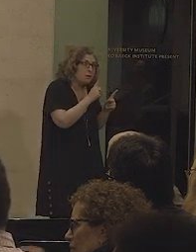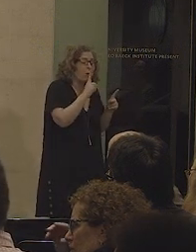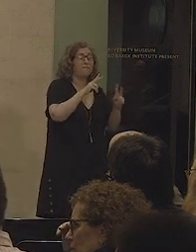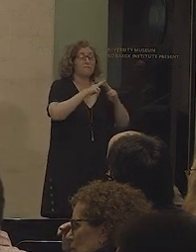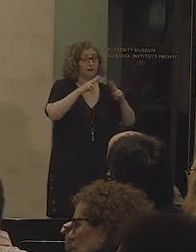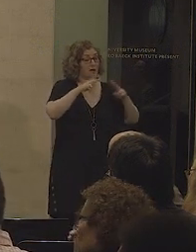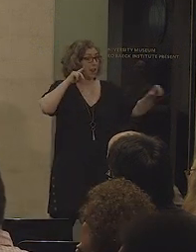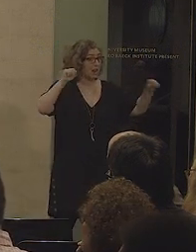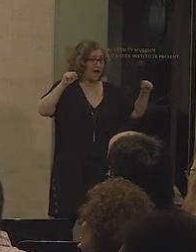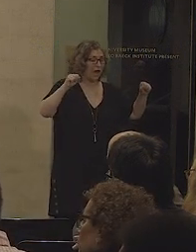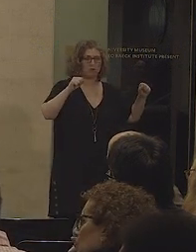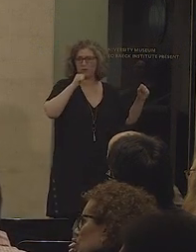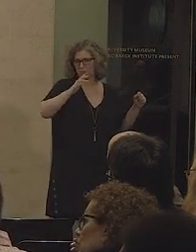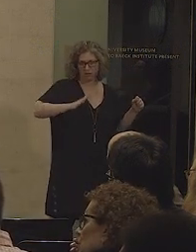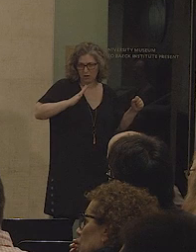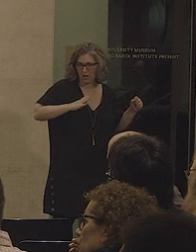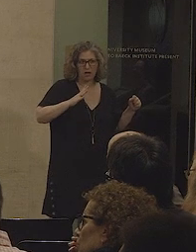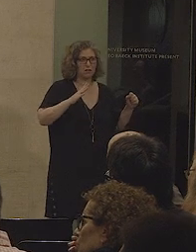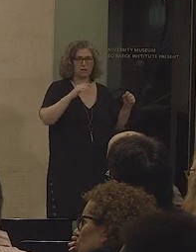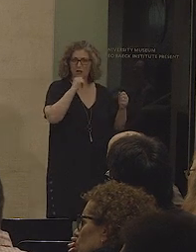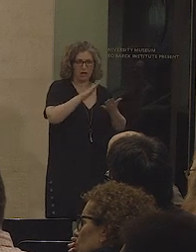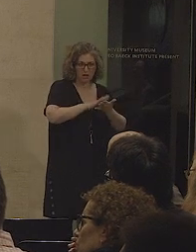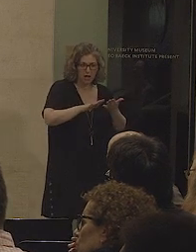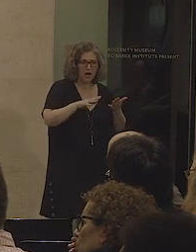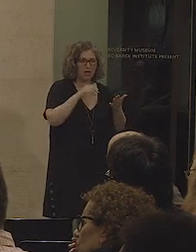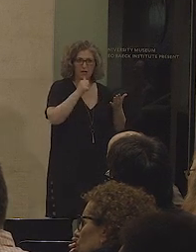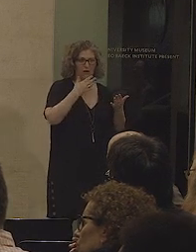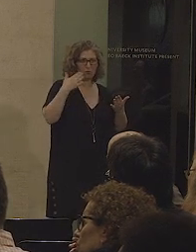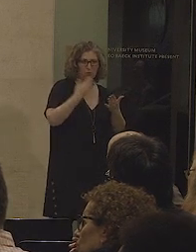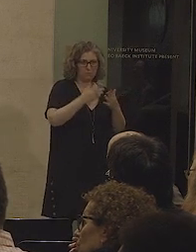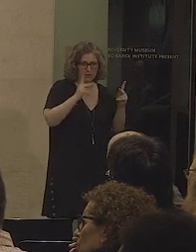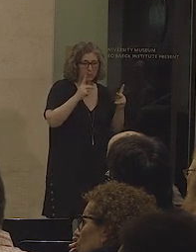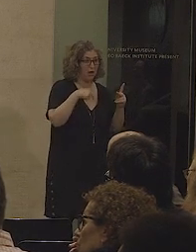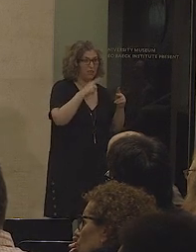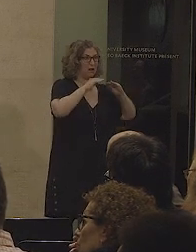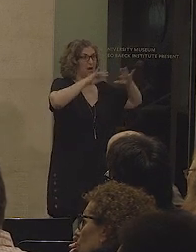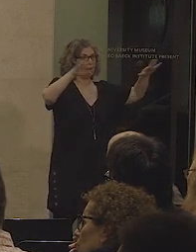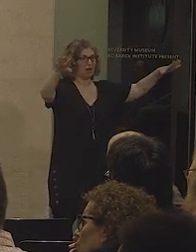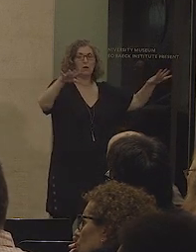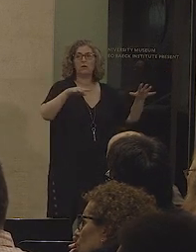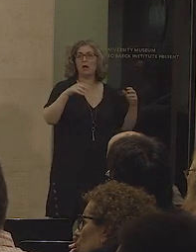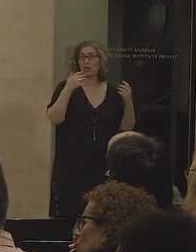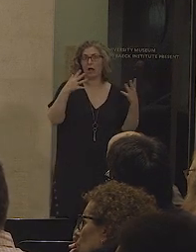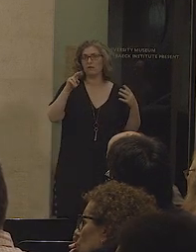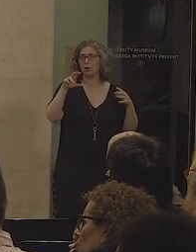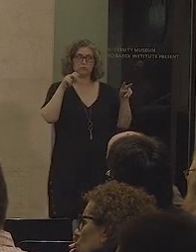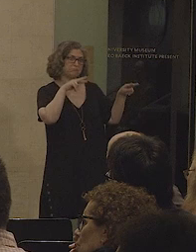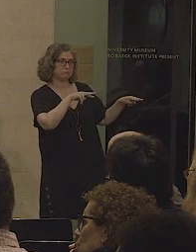used lack of civility, lack of politeness, and lack of decency to get a lot of newsworthy